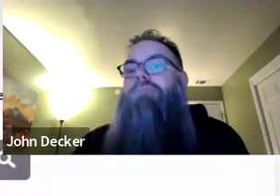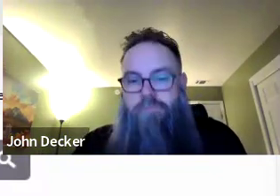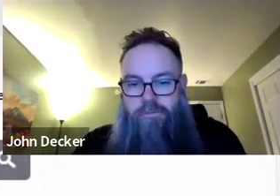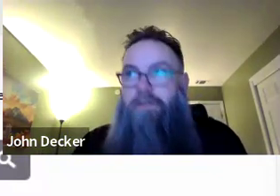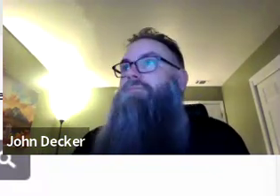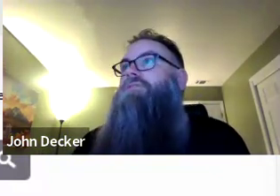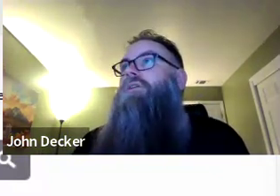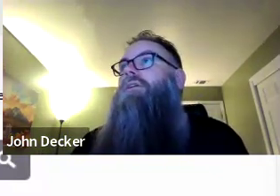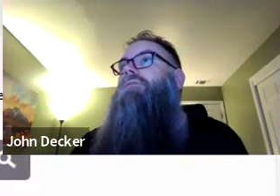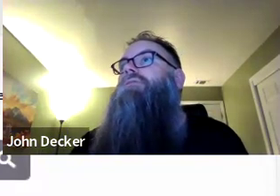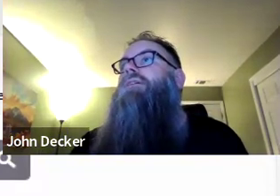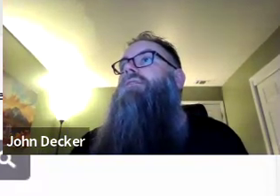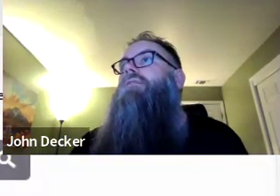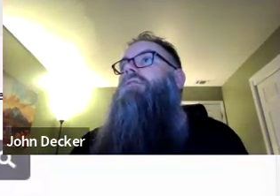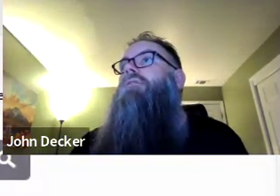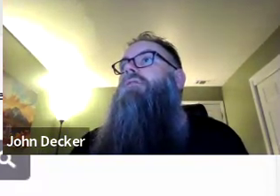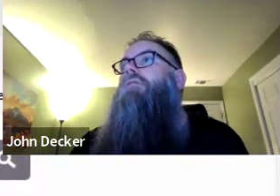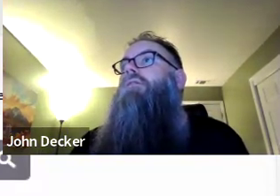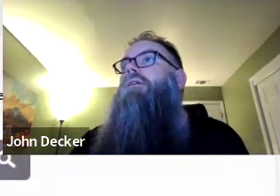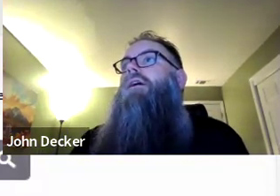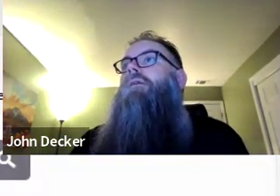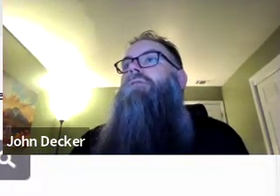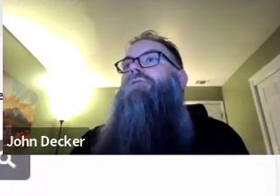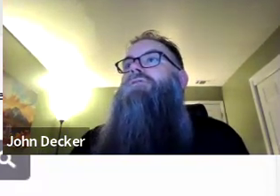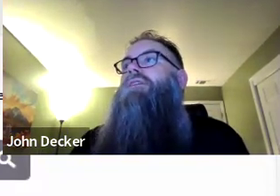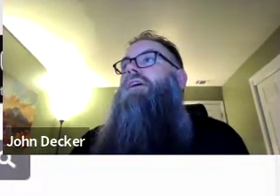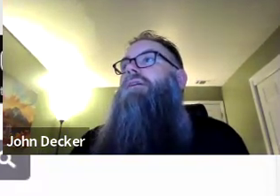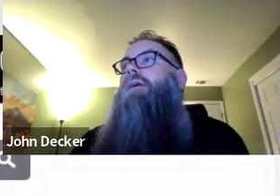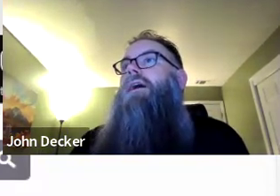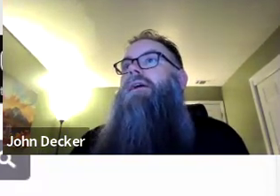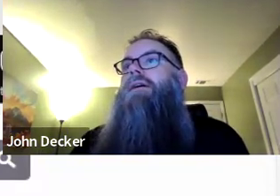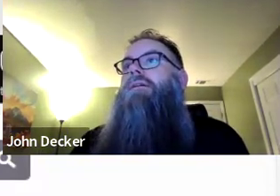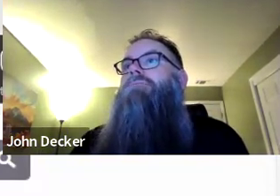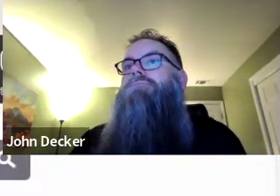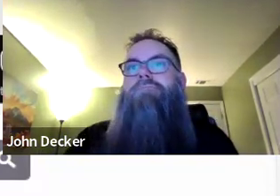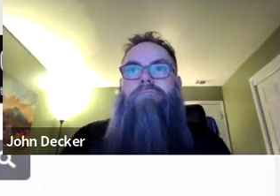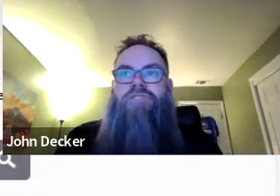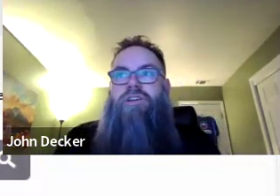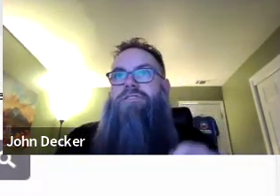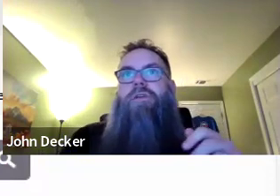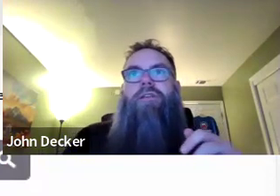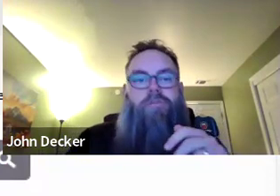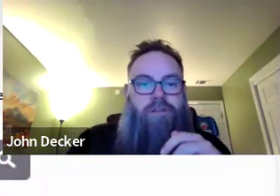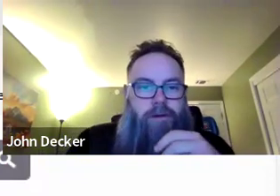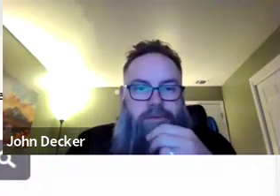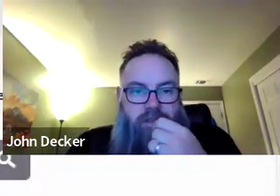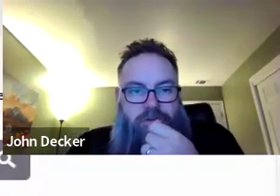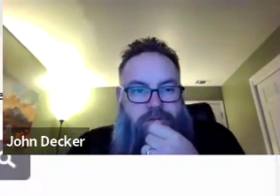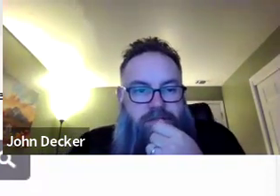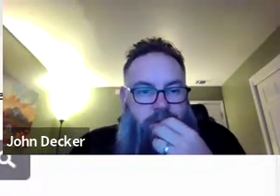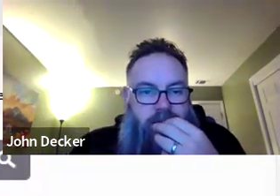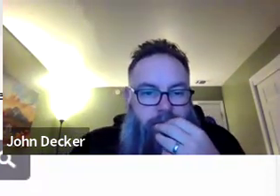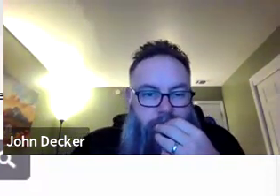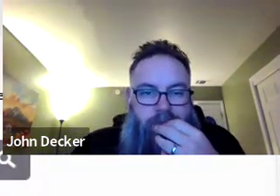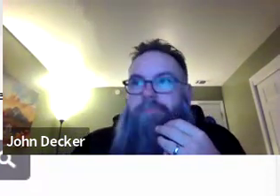oh, I lost my screen again. 1 second here. Are folks seeing my shared screen here with the Department of